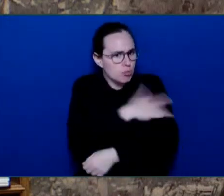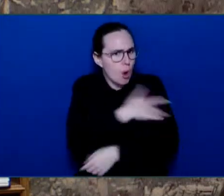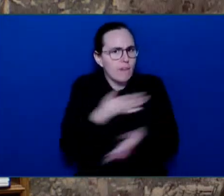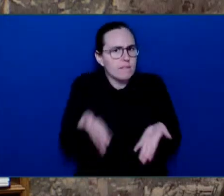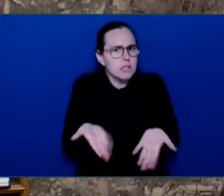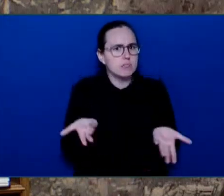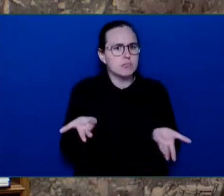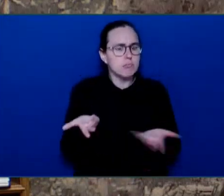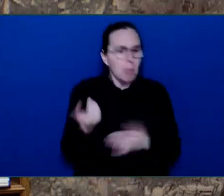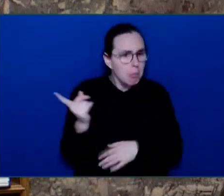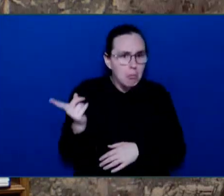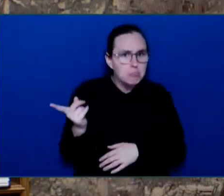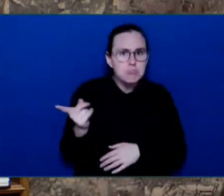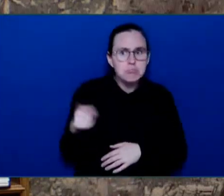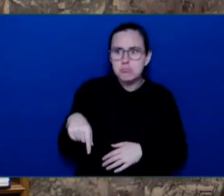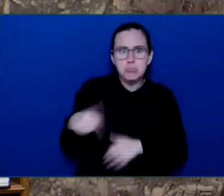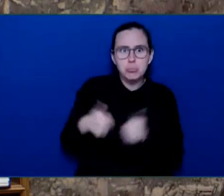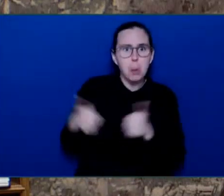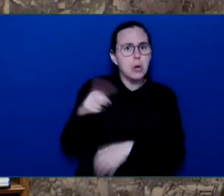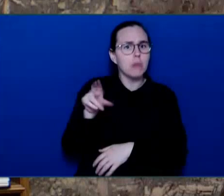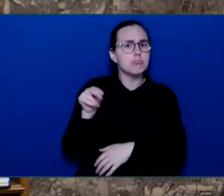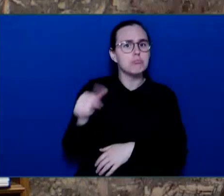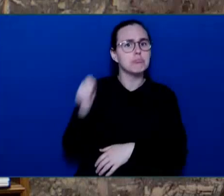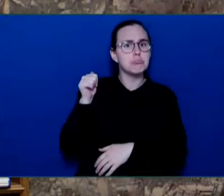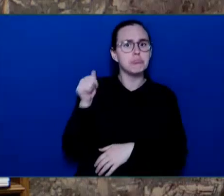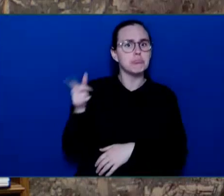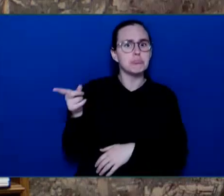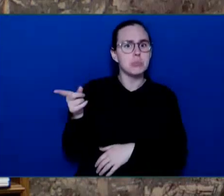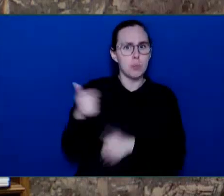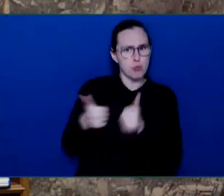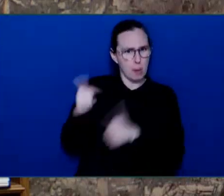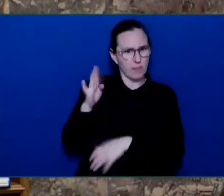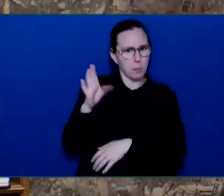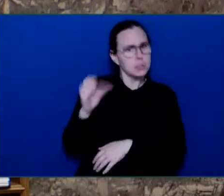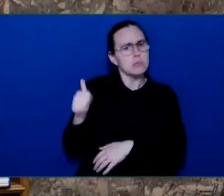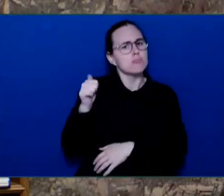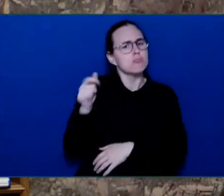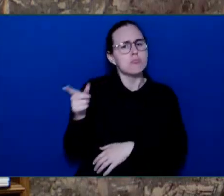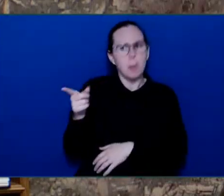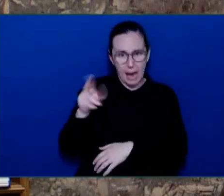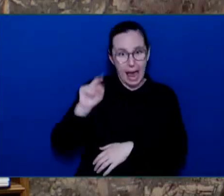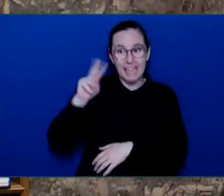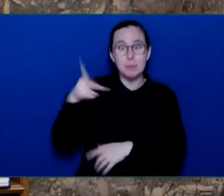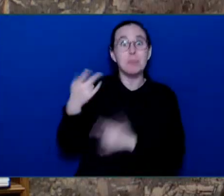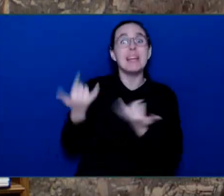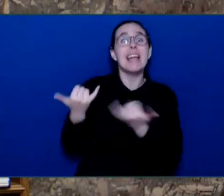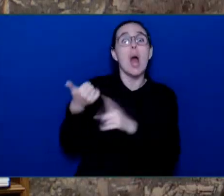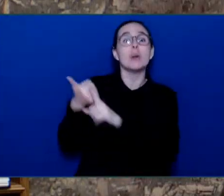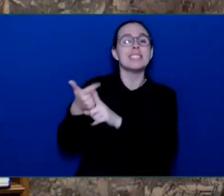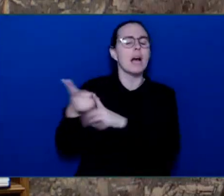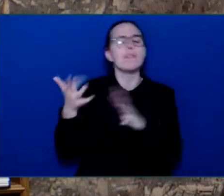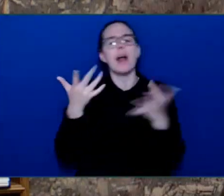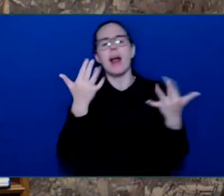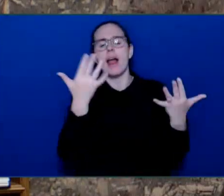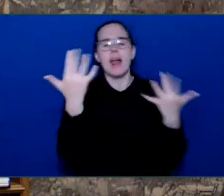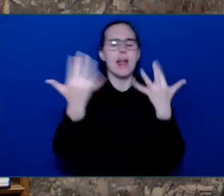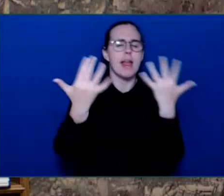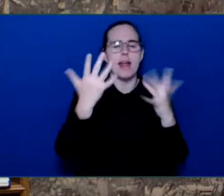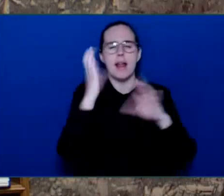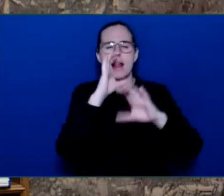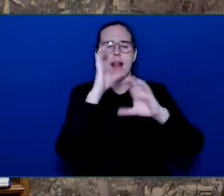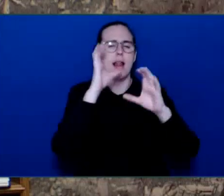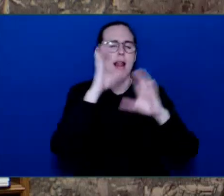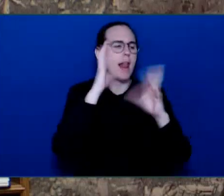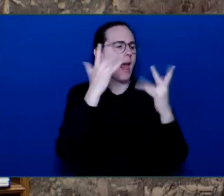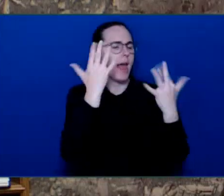desperately scrambling to find another hollow, big and shiny distraction to deflect from their inaction